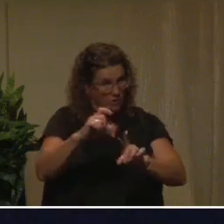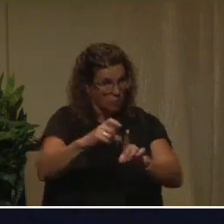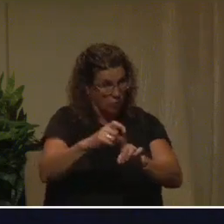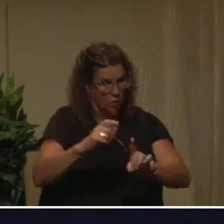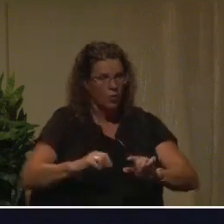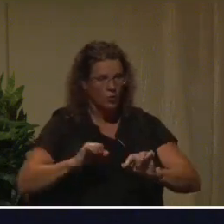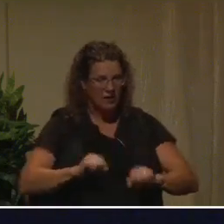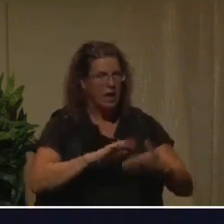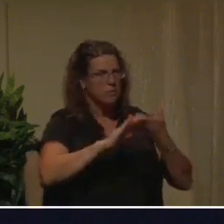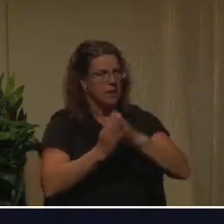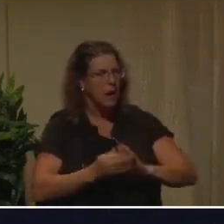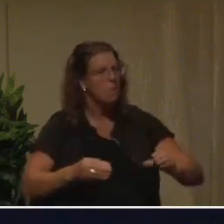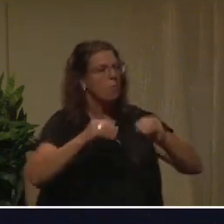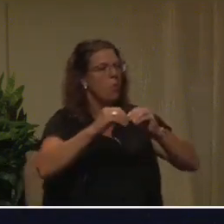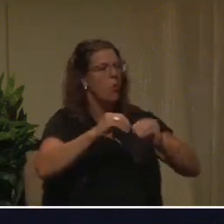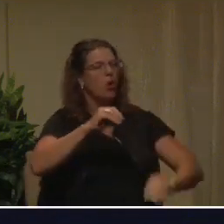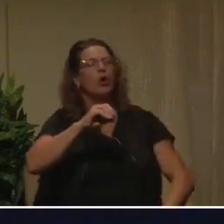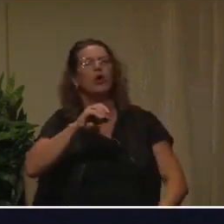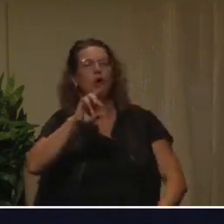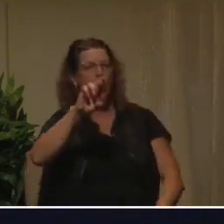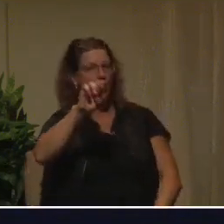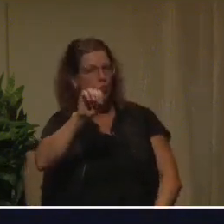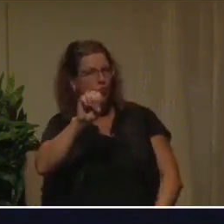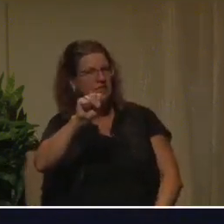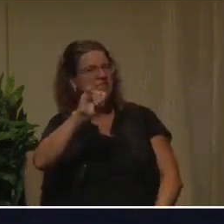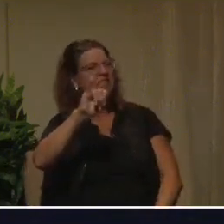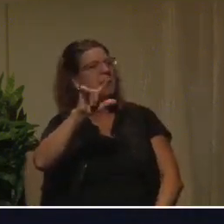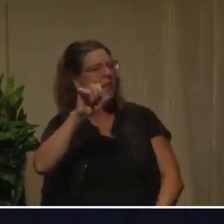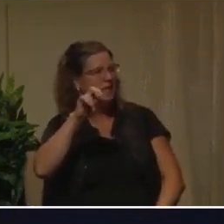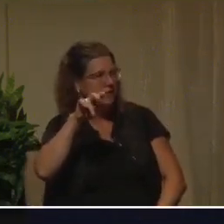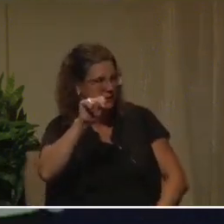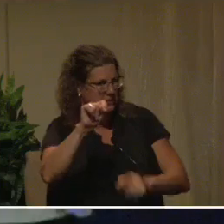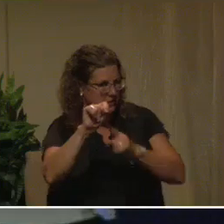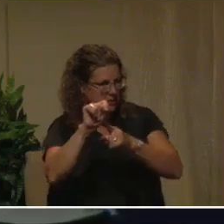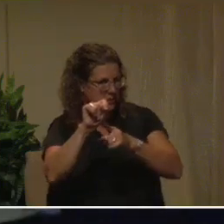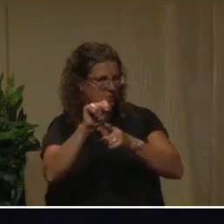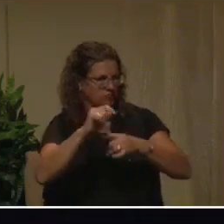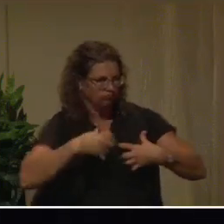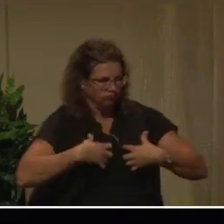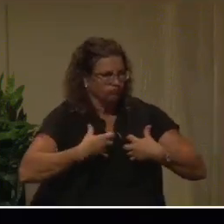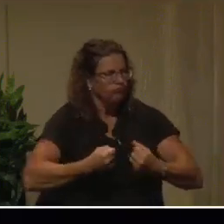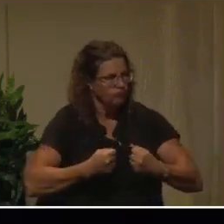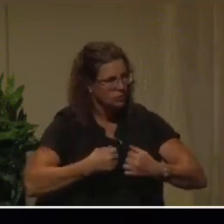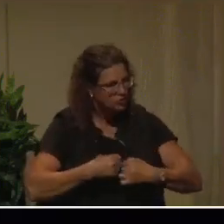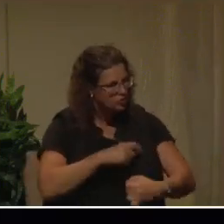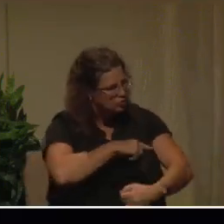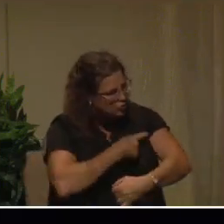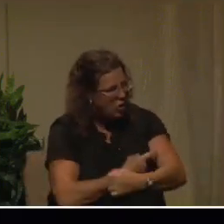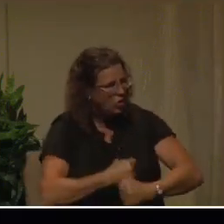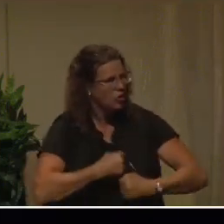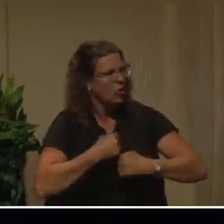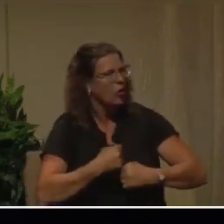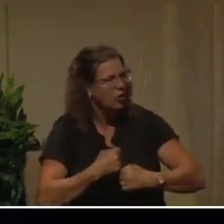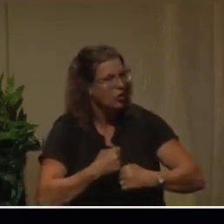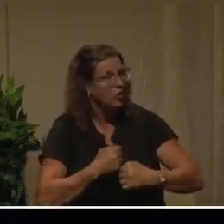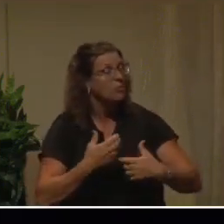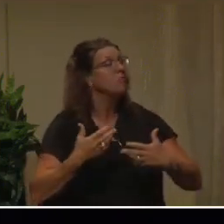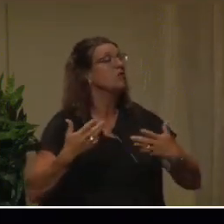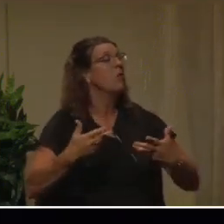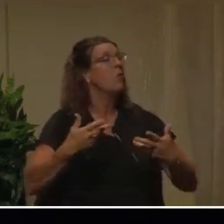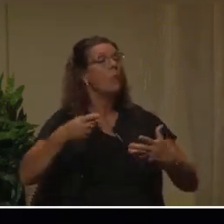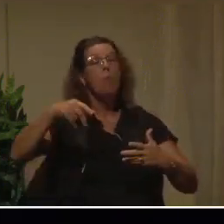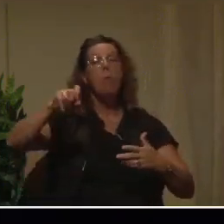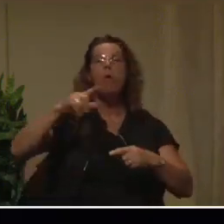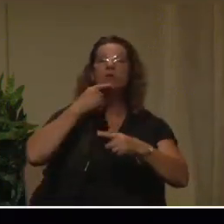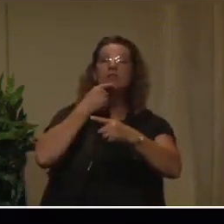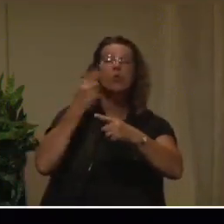Paul lays down this first principle, which is really important if we want to be resilient, and that is expect life to